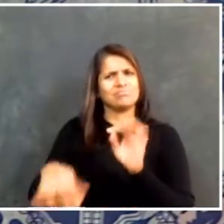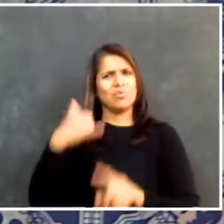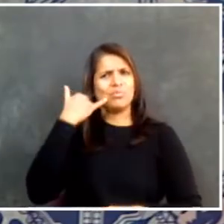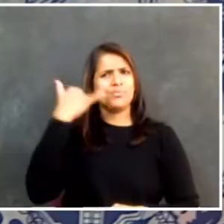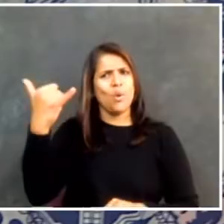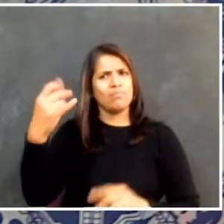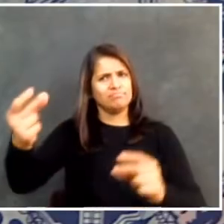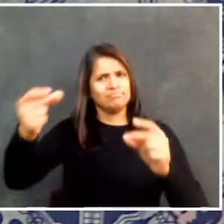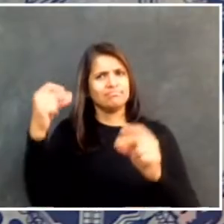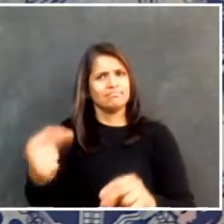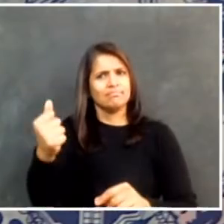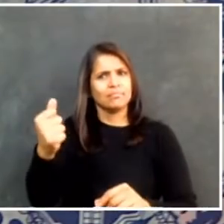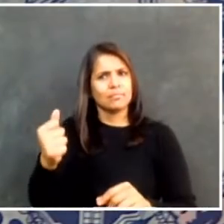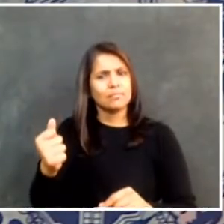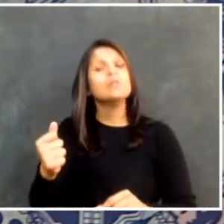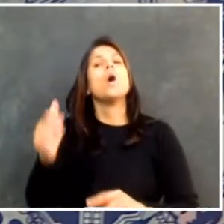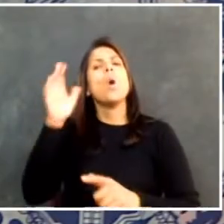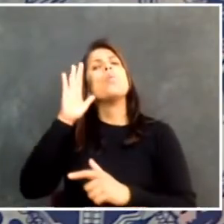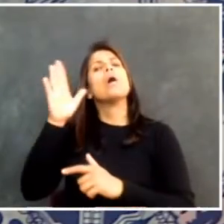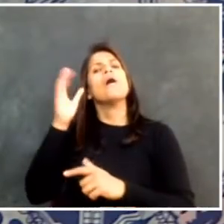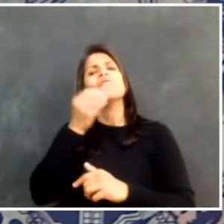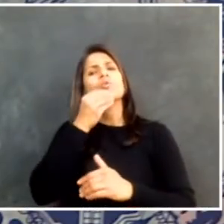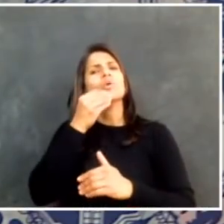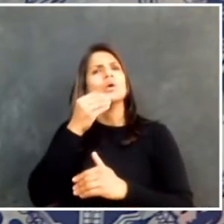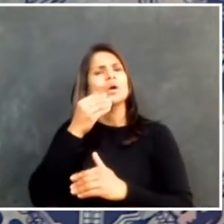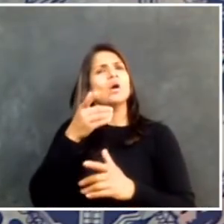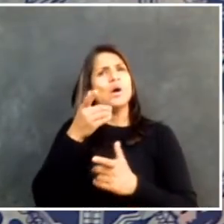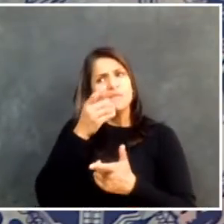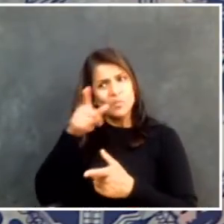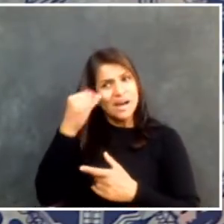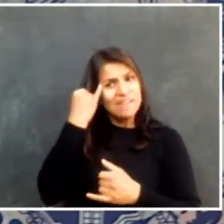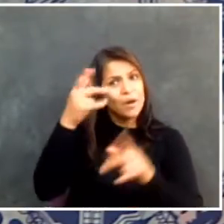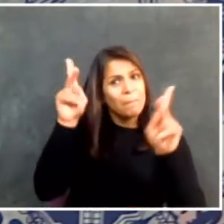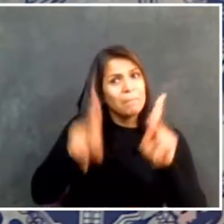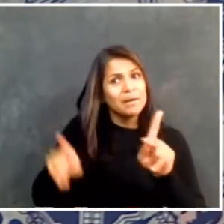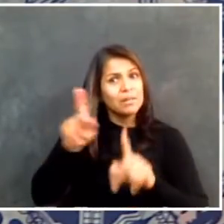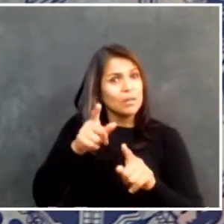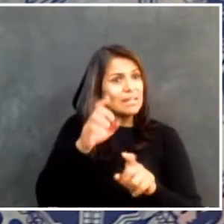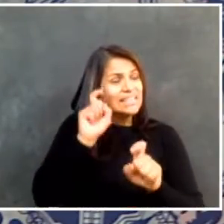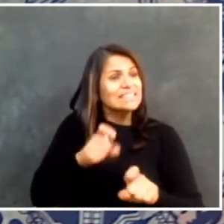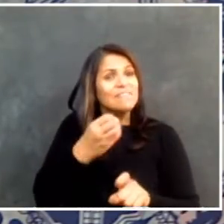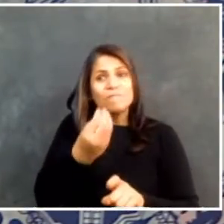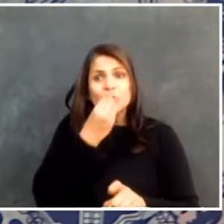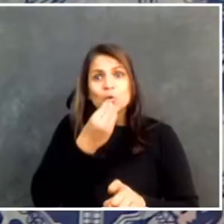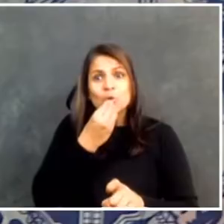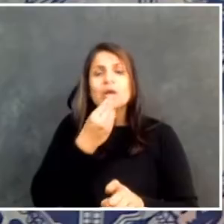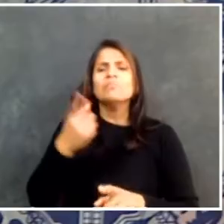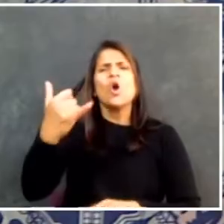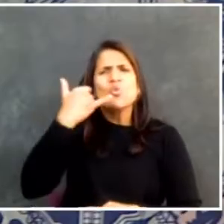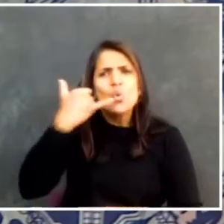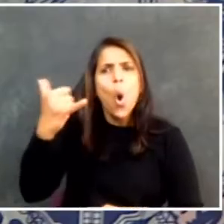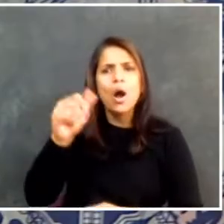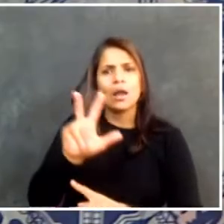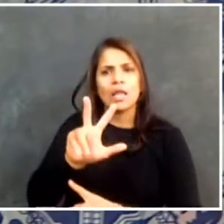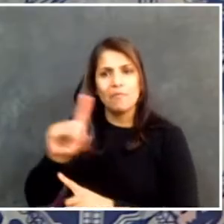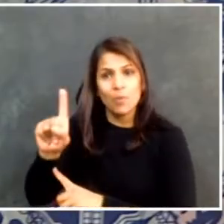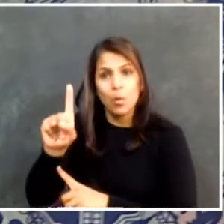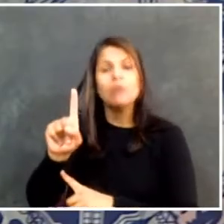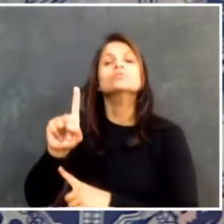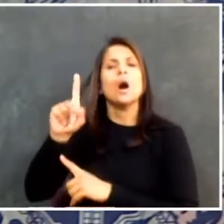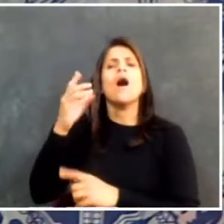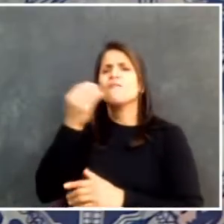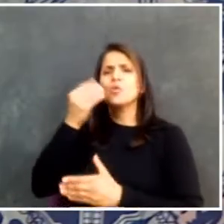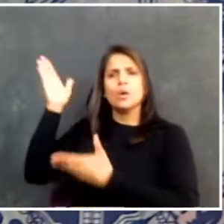that's secure. So we expect the numbers to grow. We're ready for the numbers to grow. But if anyone signs up